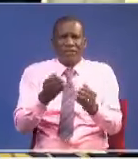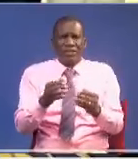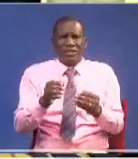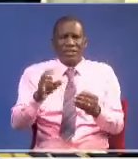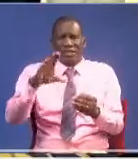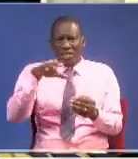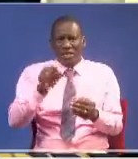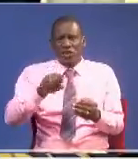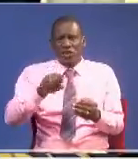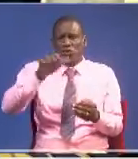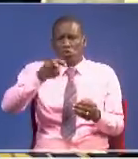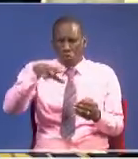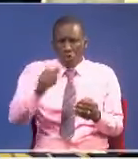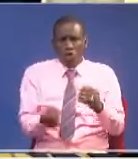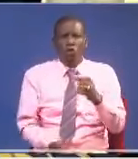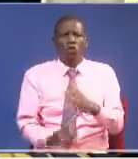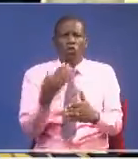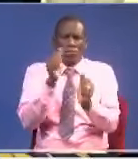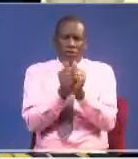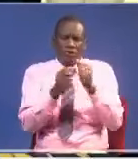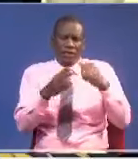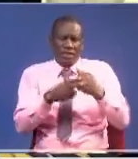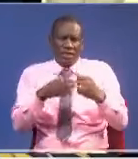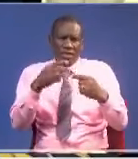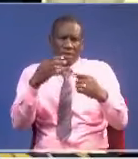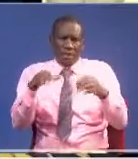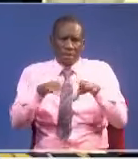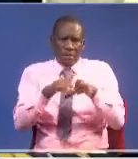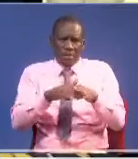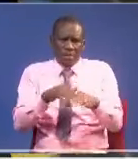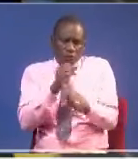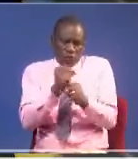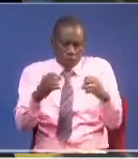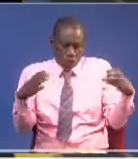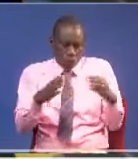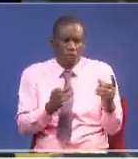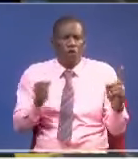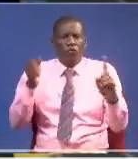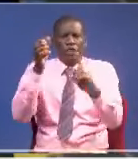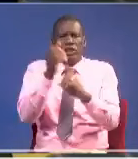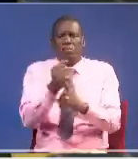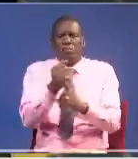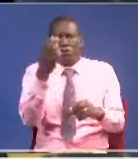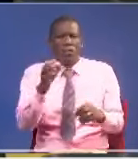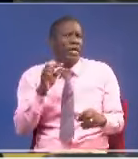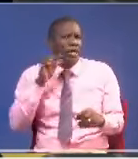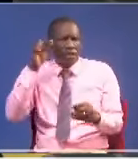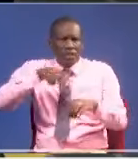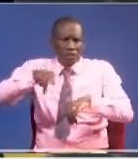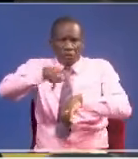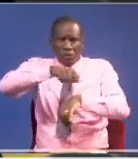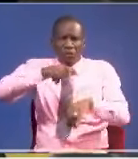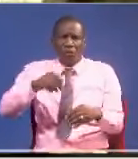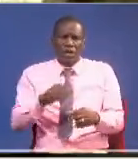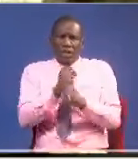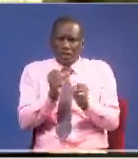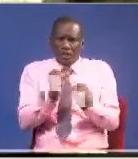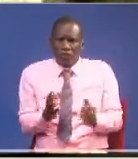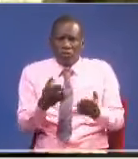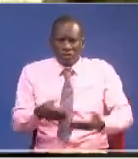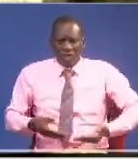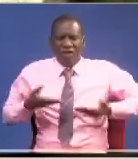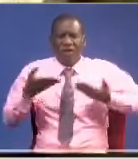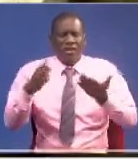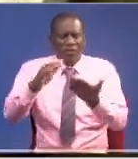Secretary Aisha Jumo formed a 17-member multisectoral working group on the realization of the two-thirds gender principle. The task force then handed